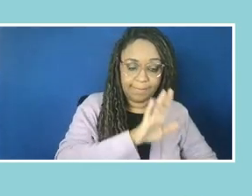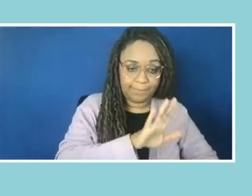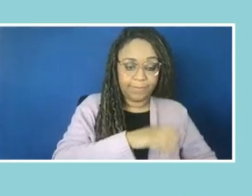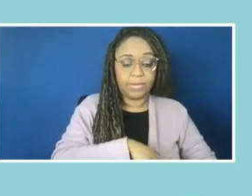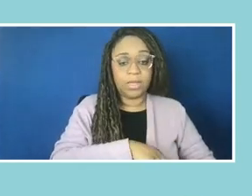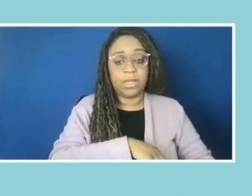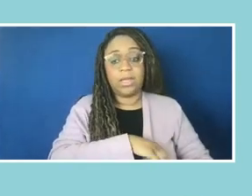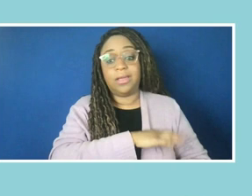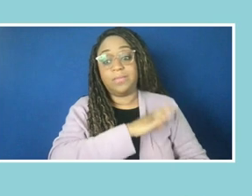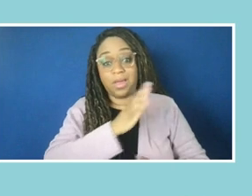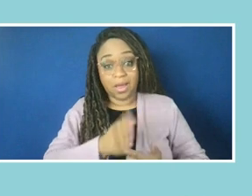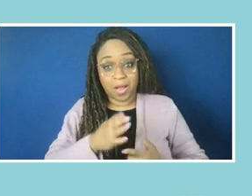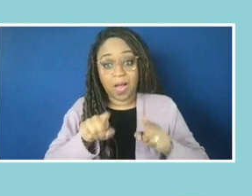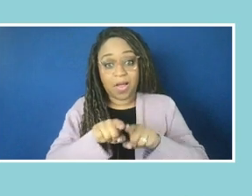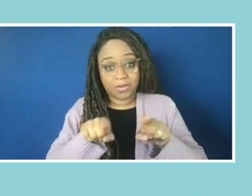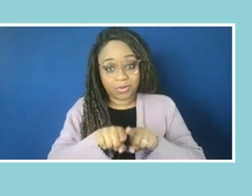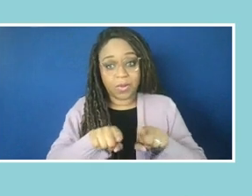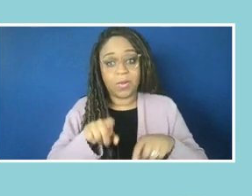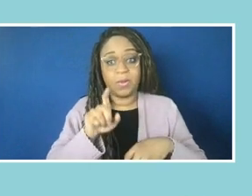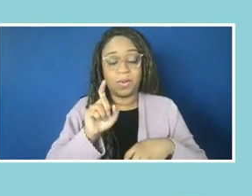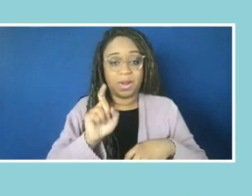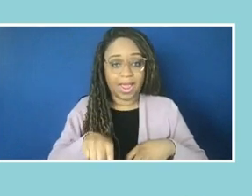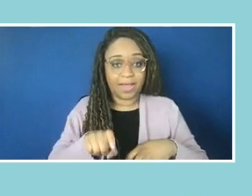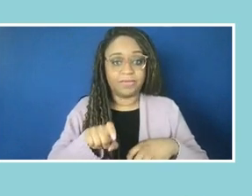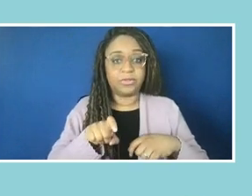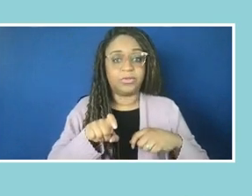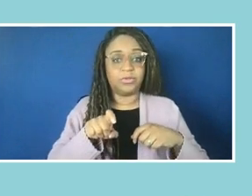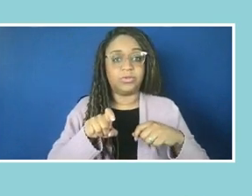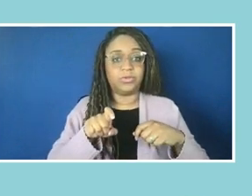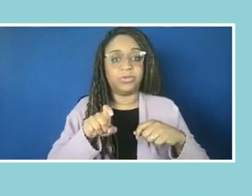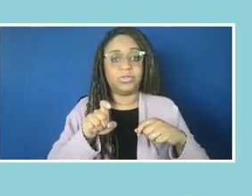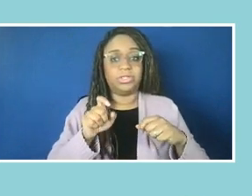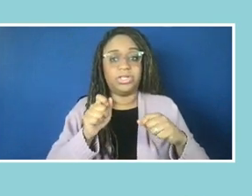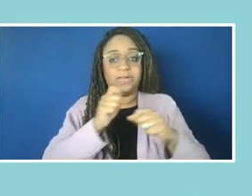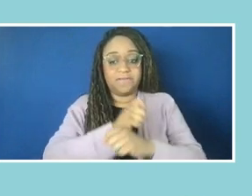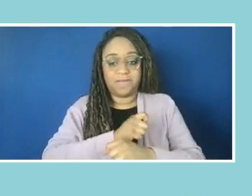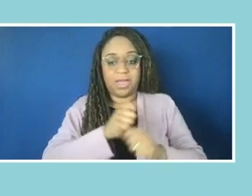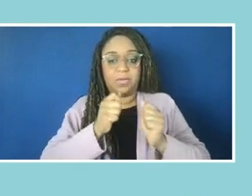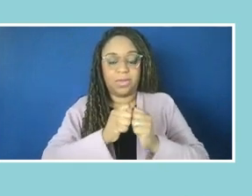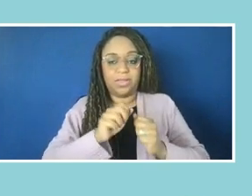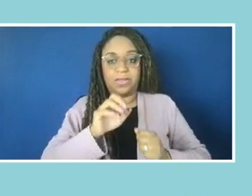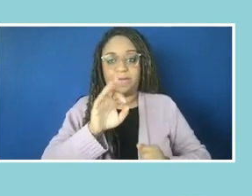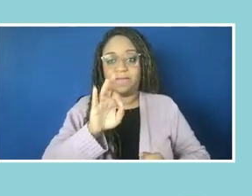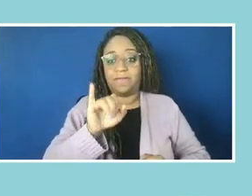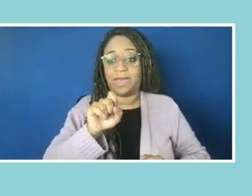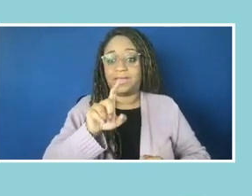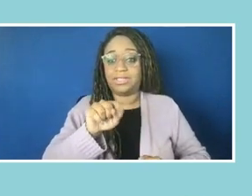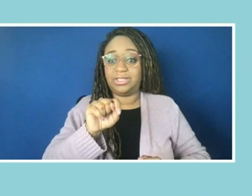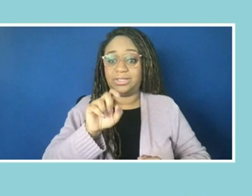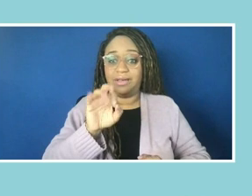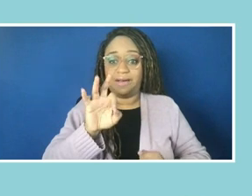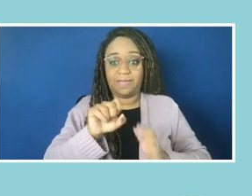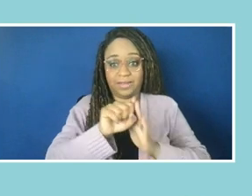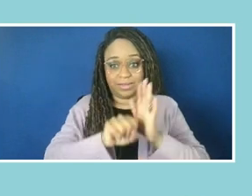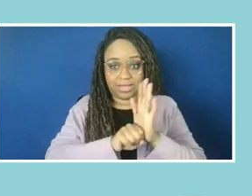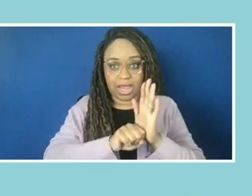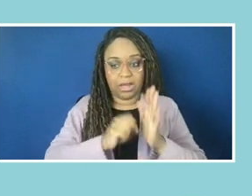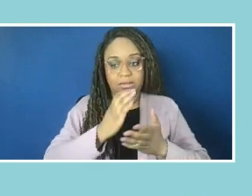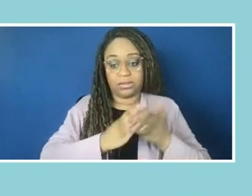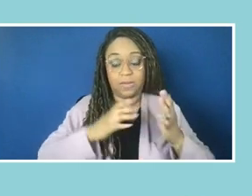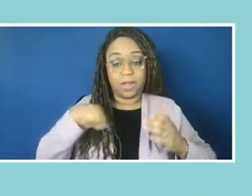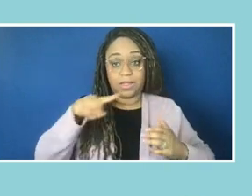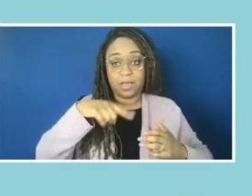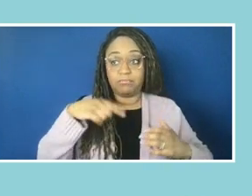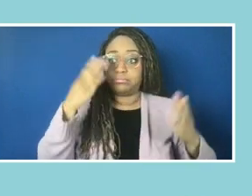also going to have to deal with the fascists of the state. They don't necessarily would call themselves that. They wouldn't even consider